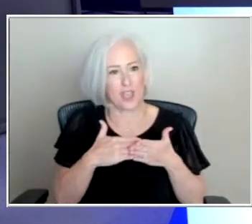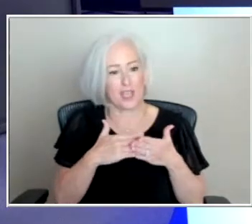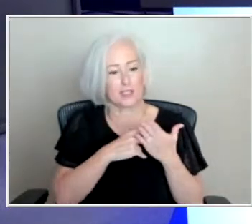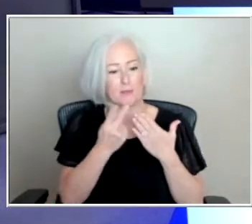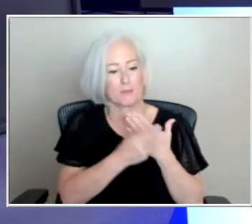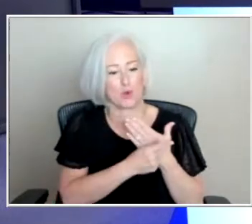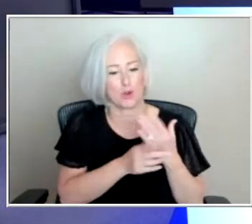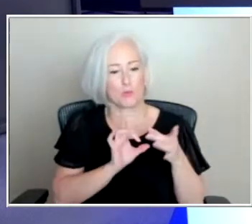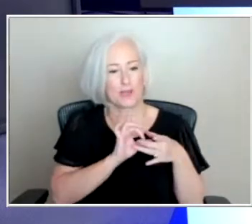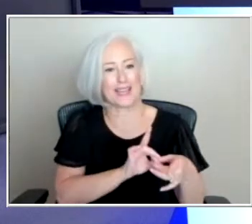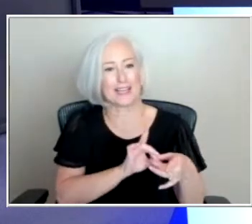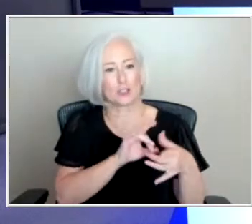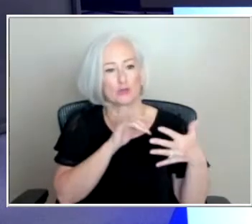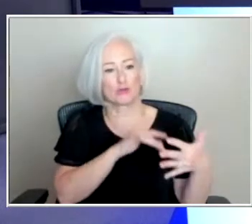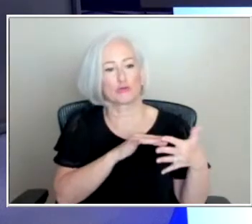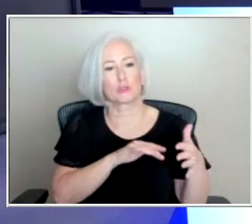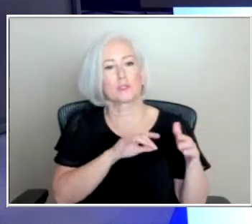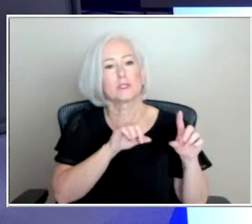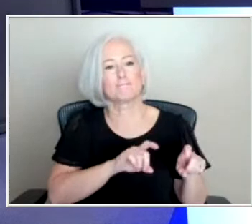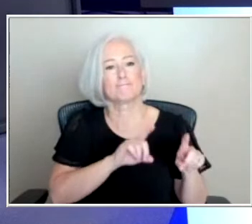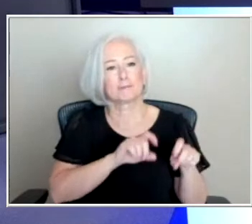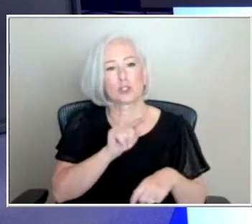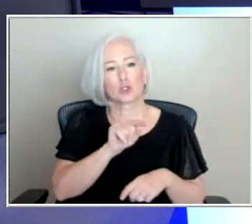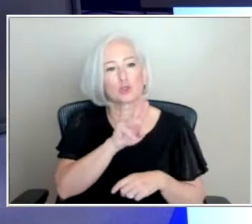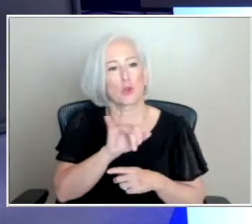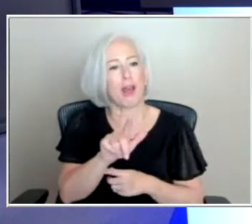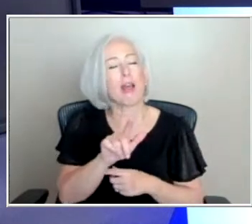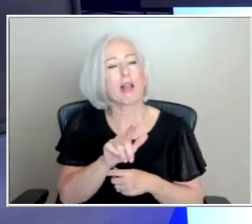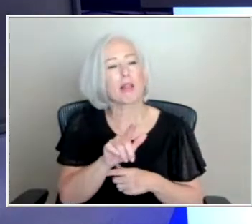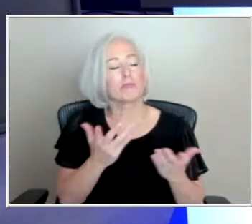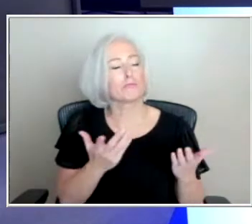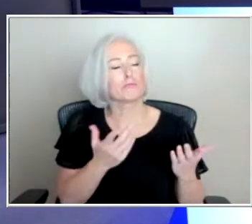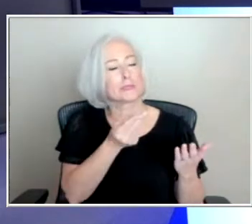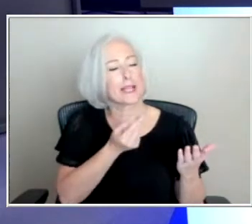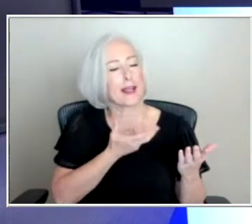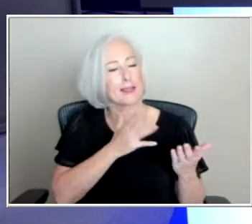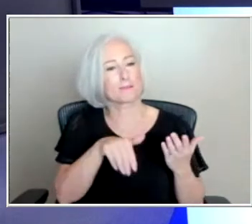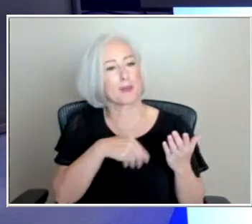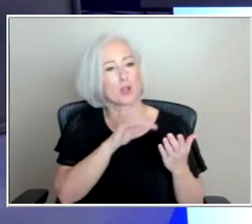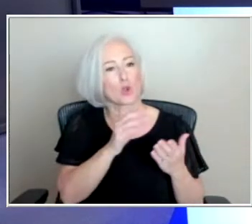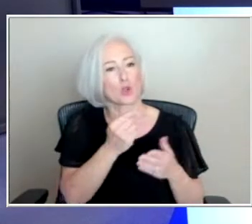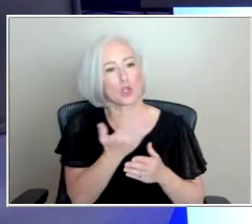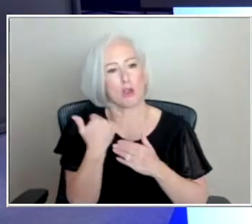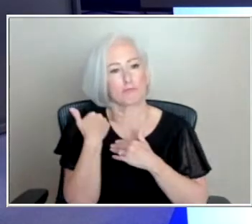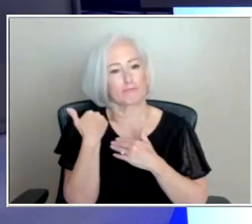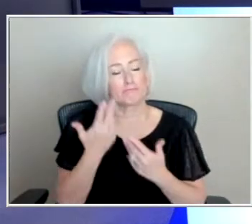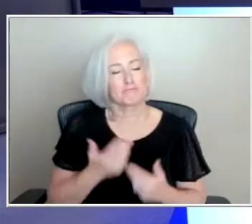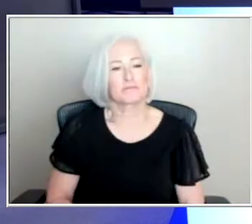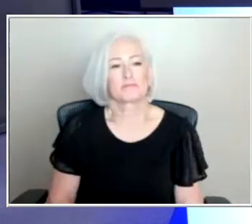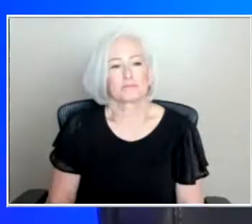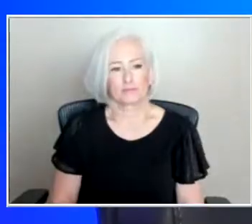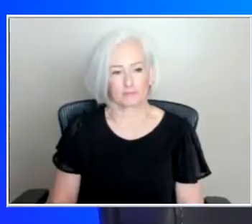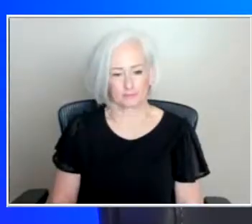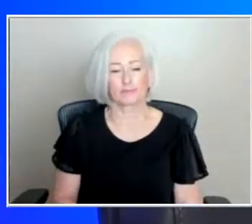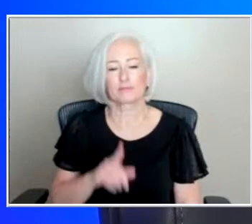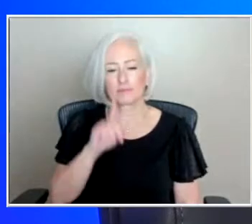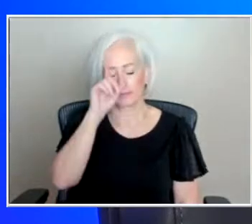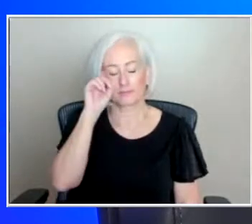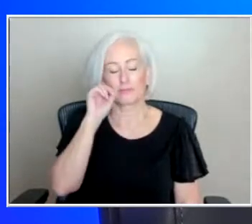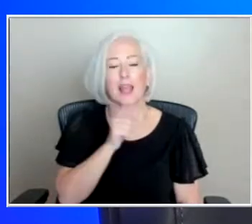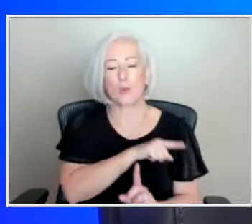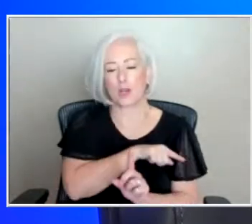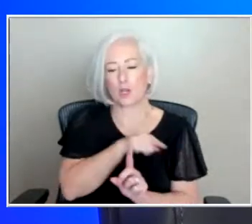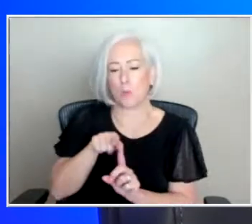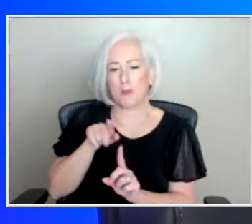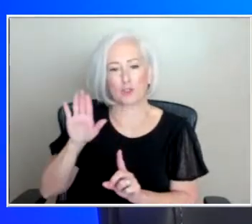us what your job is as far as that goes, and just the importance that trials played in this case. Yeah, I want to go back to Stephanie's case before answering